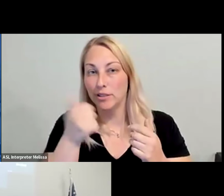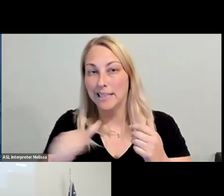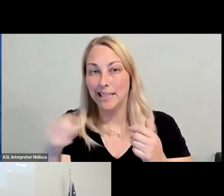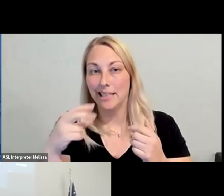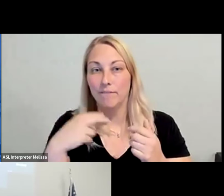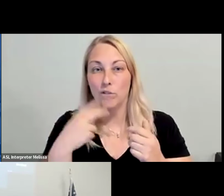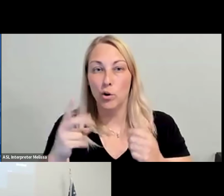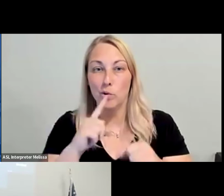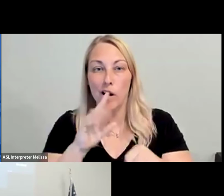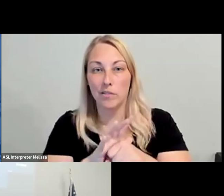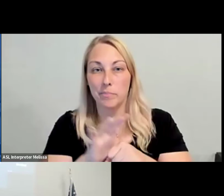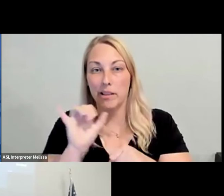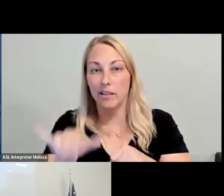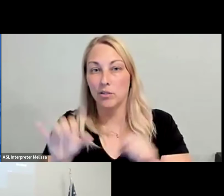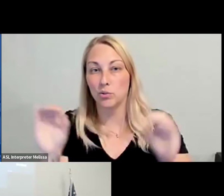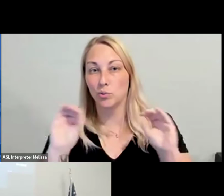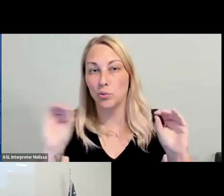online?